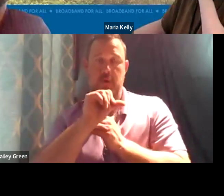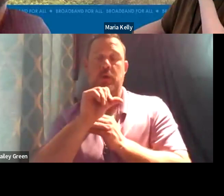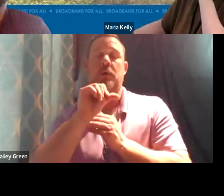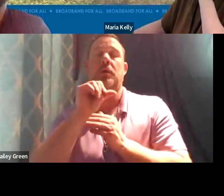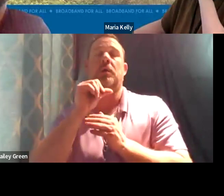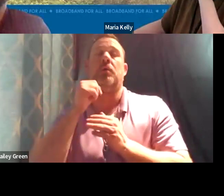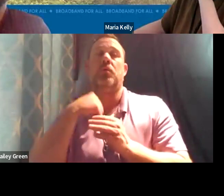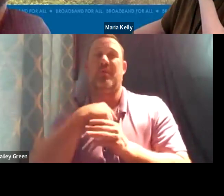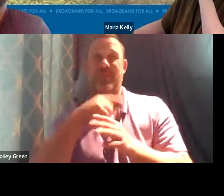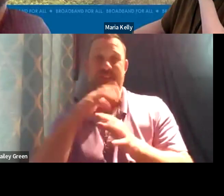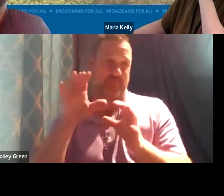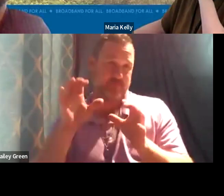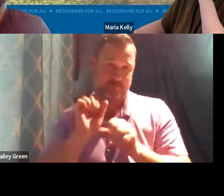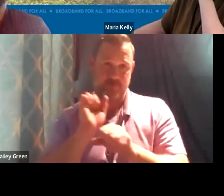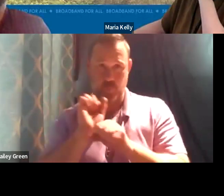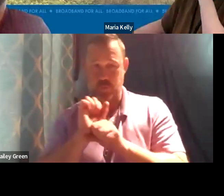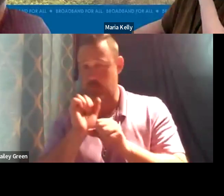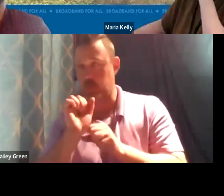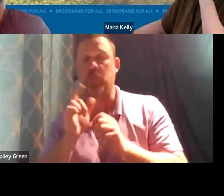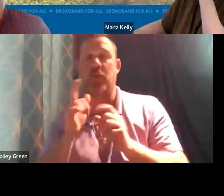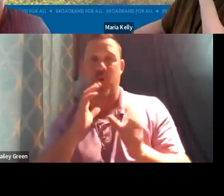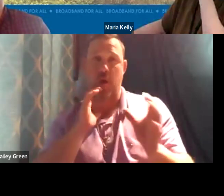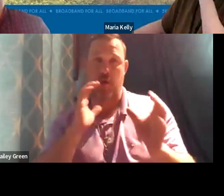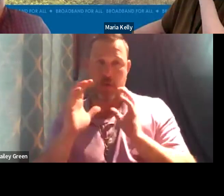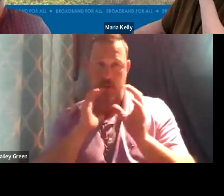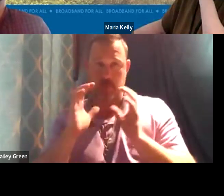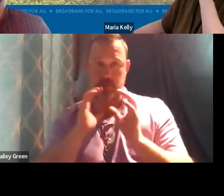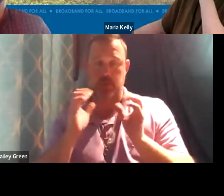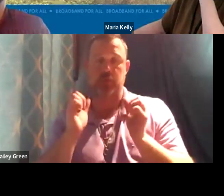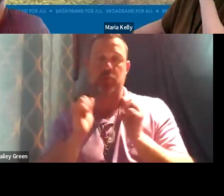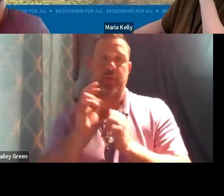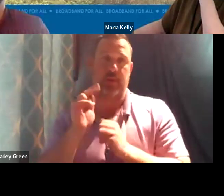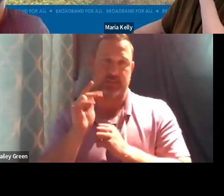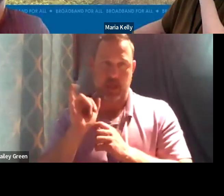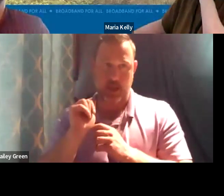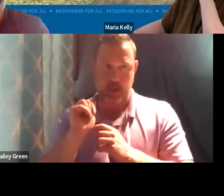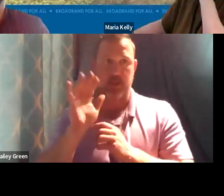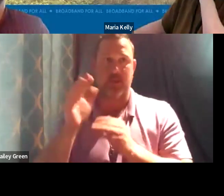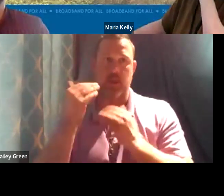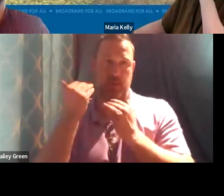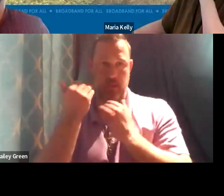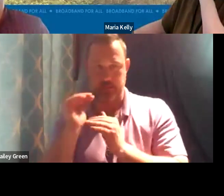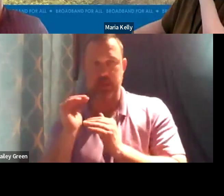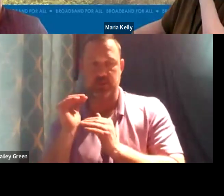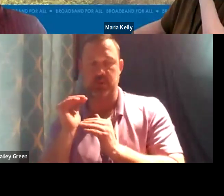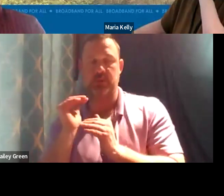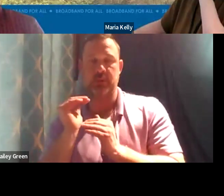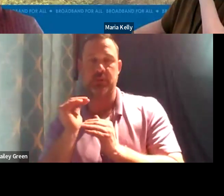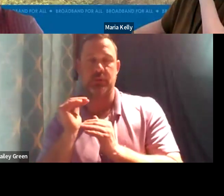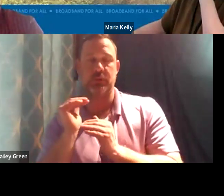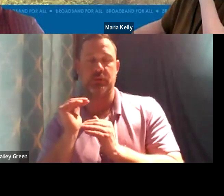kind of work through that, but in our conversations with the NTI, there are constraints around doing it. So